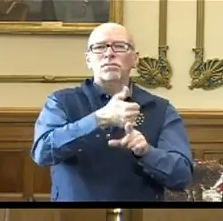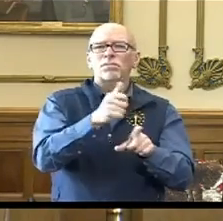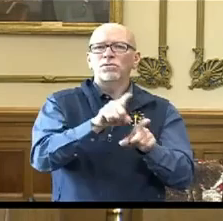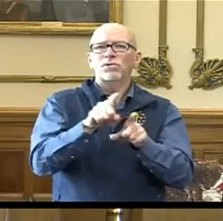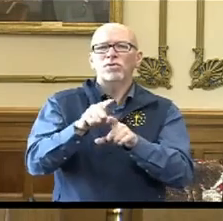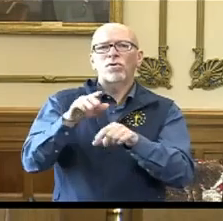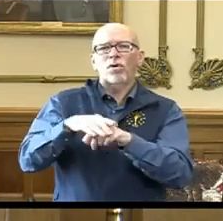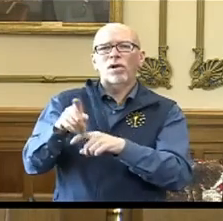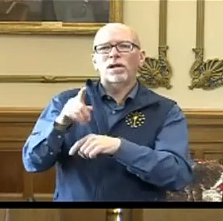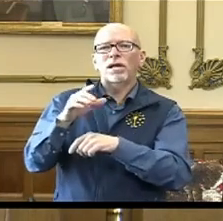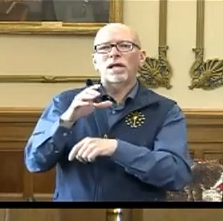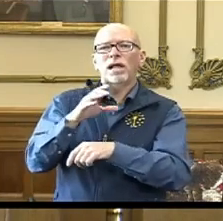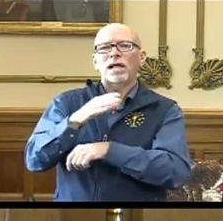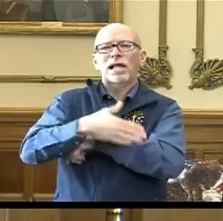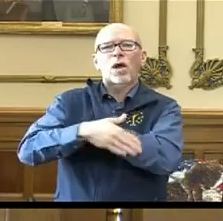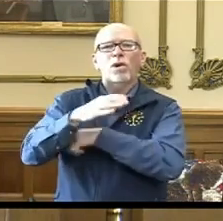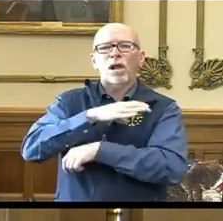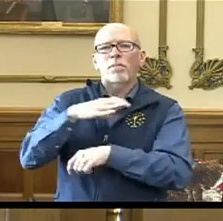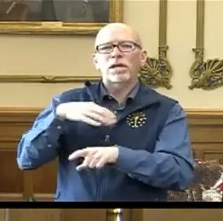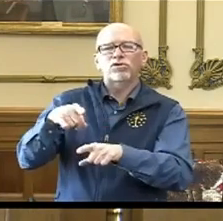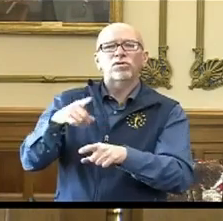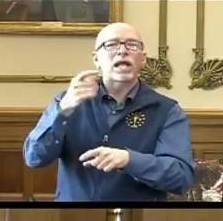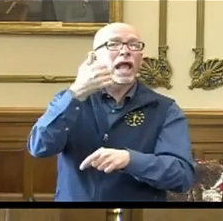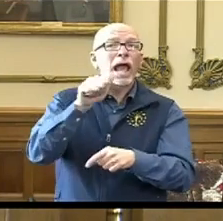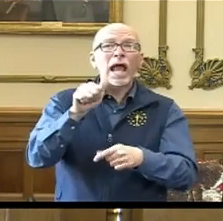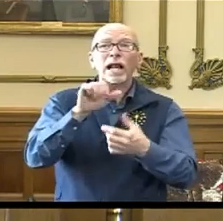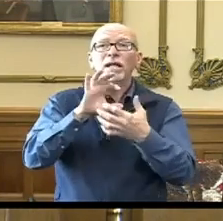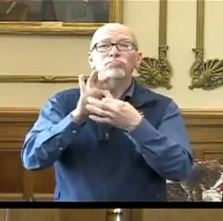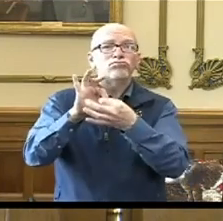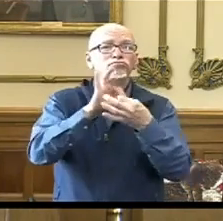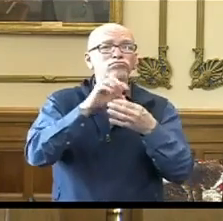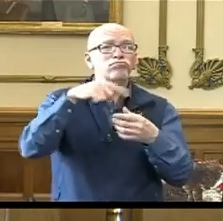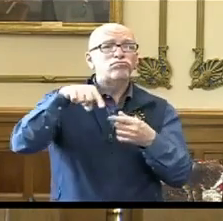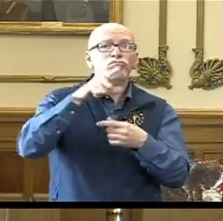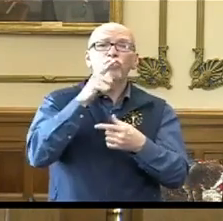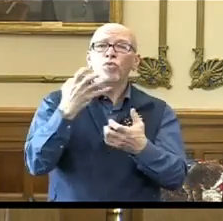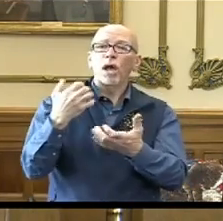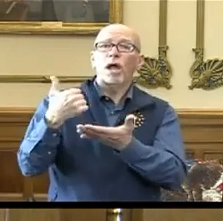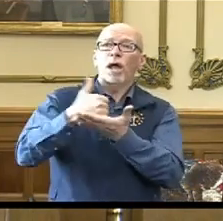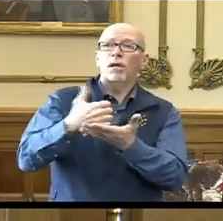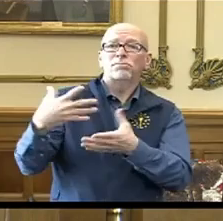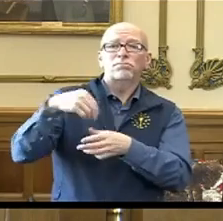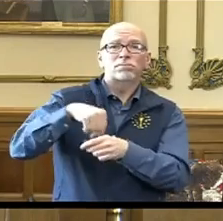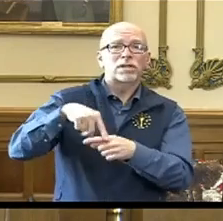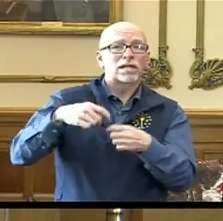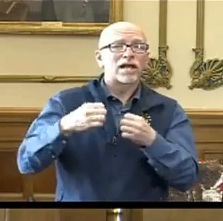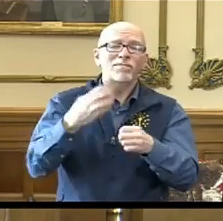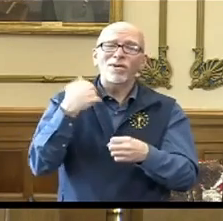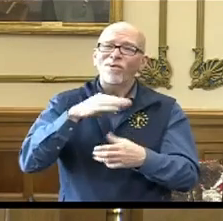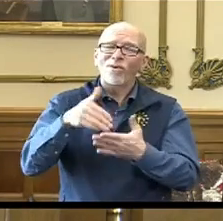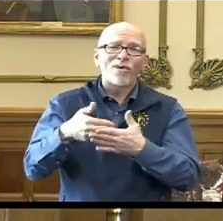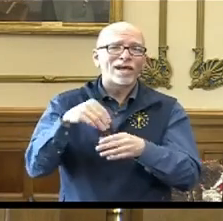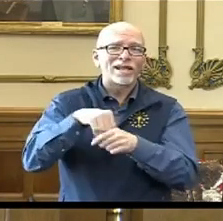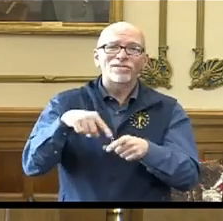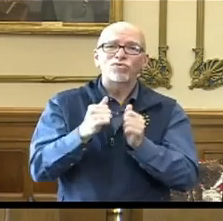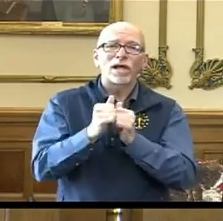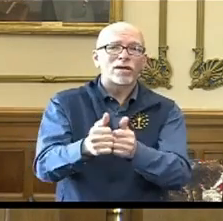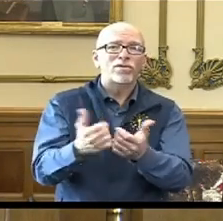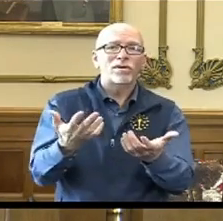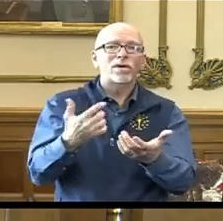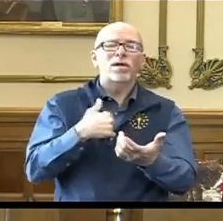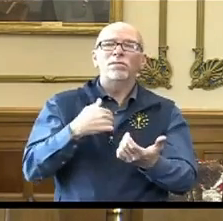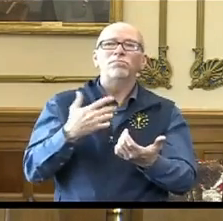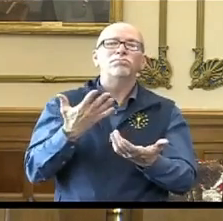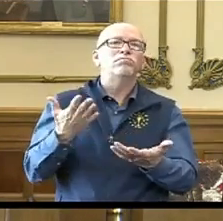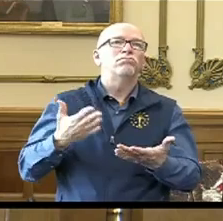the county commission. So if there's any partner who again wants to help us in this effort, because we are all in it together, but again, I